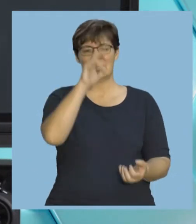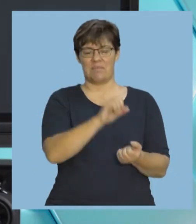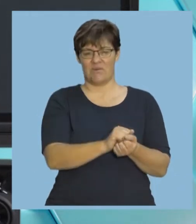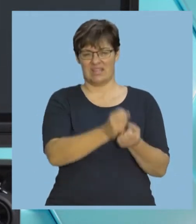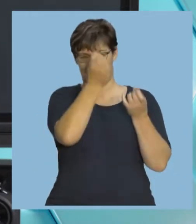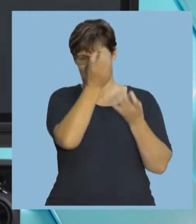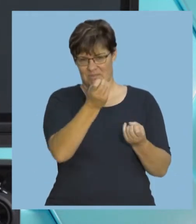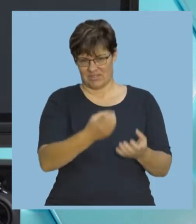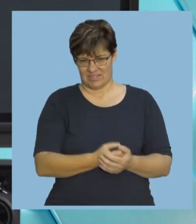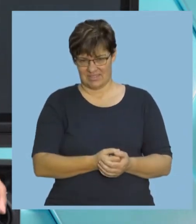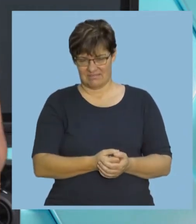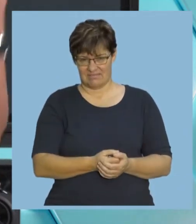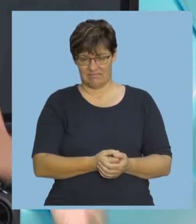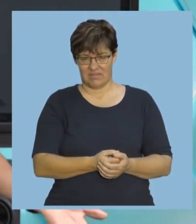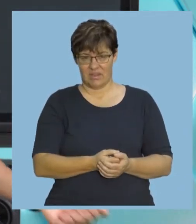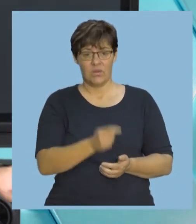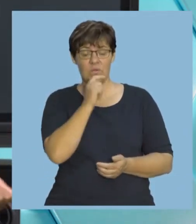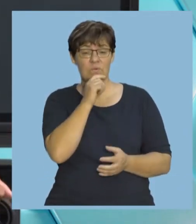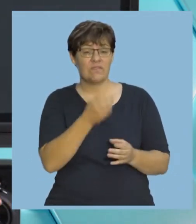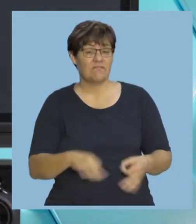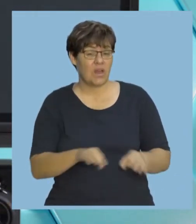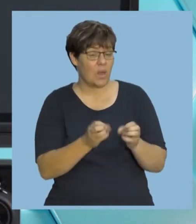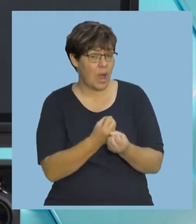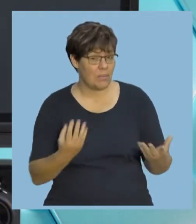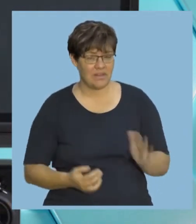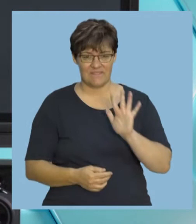of summarizing data using 5 values.